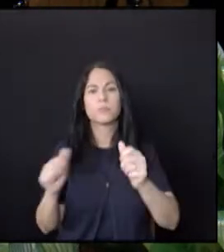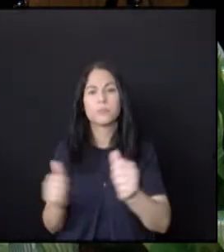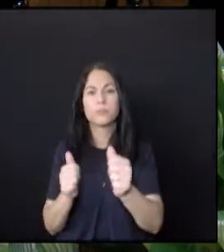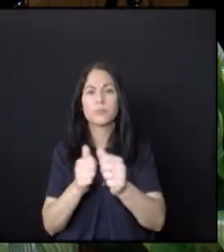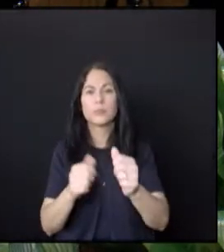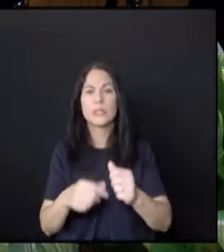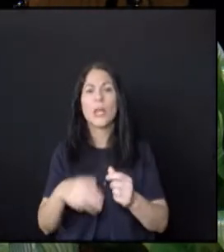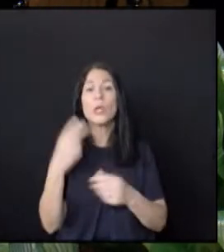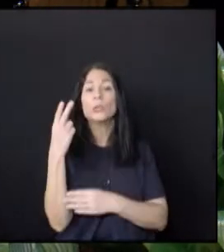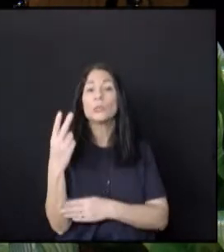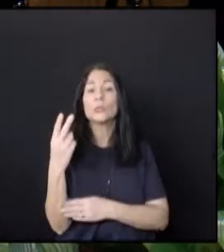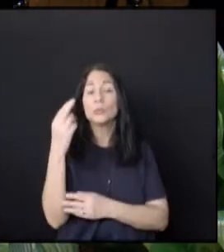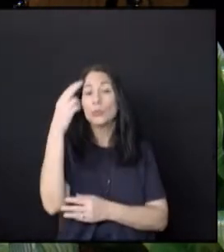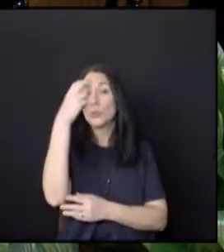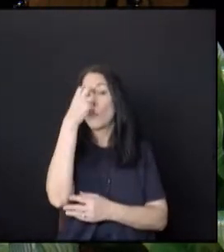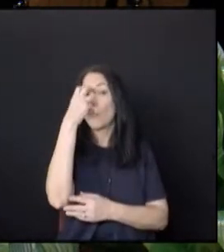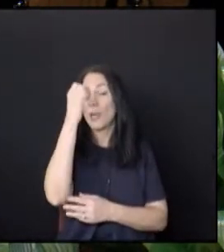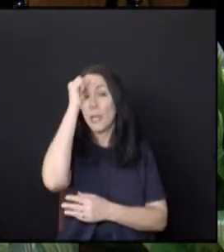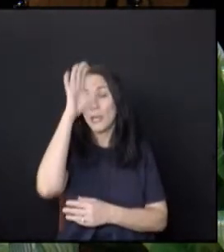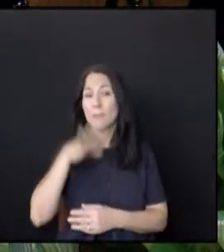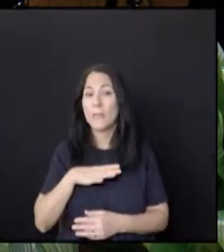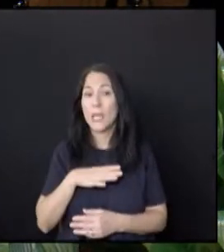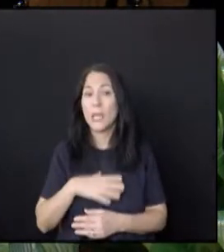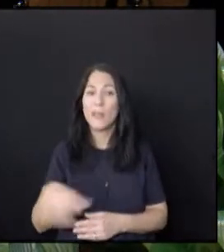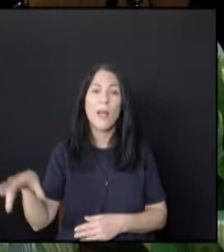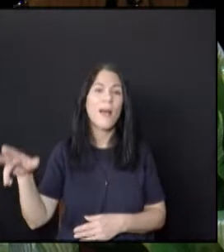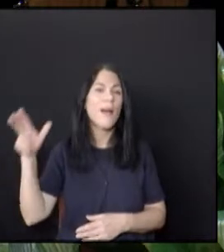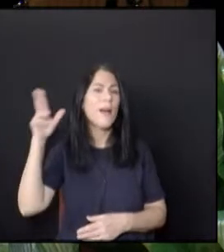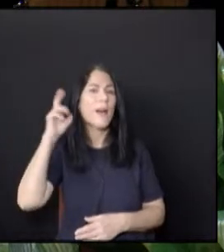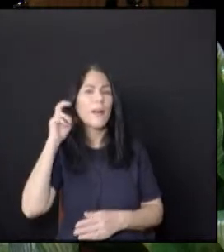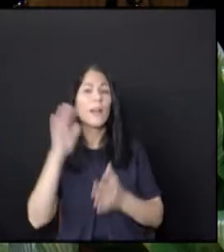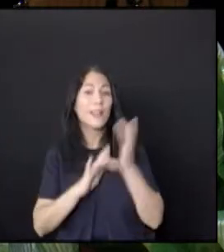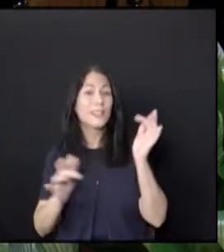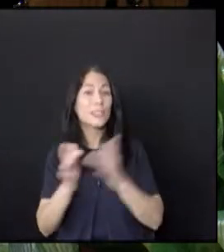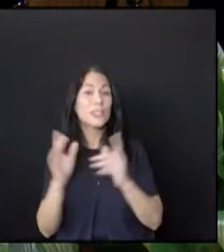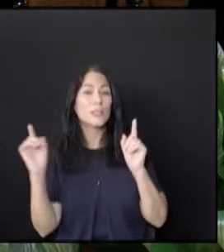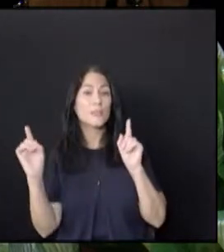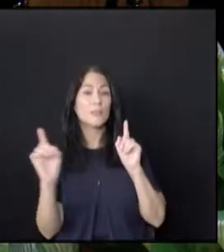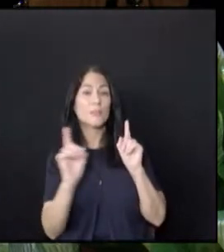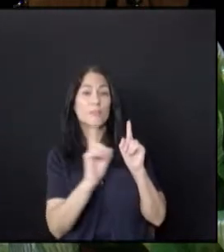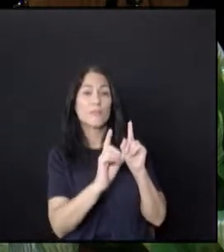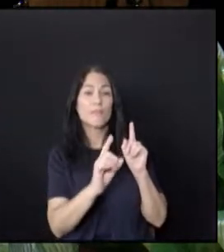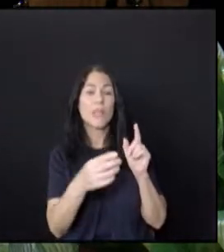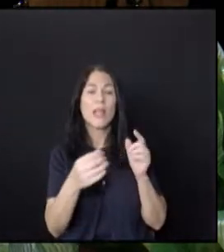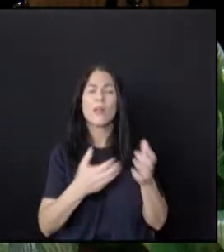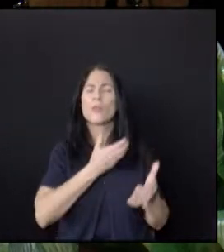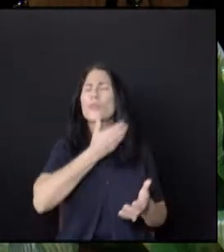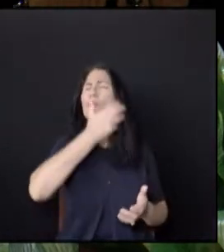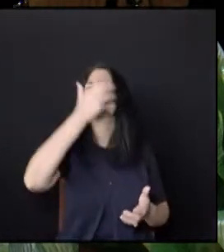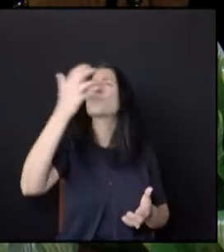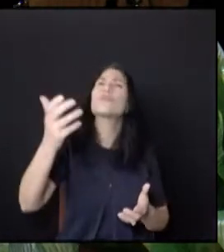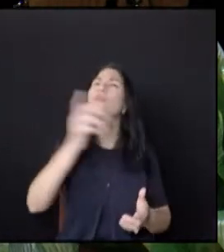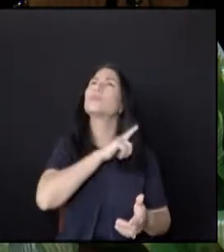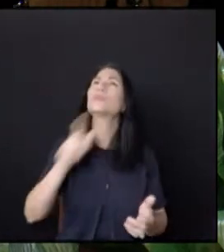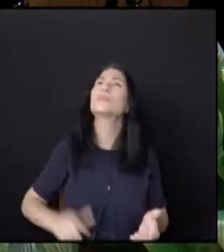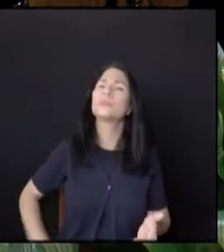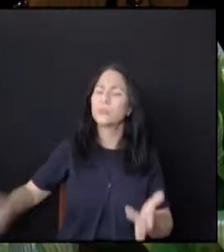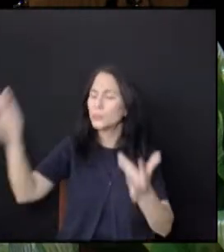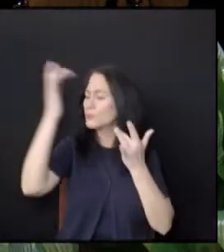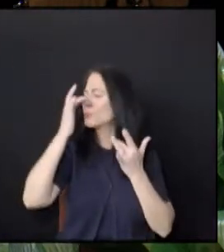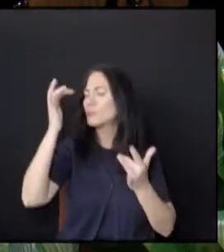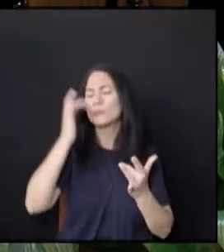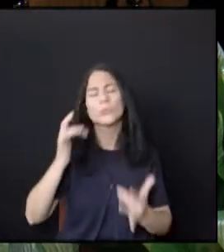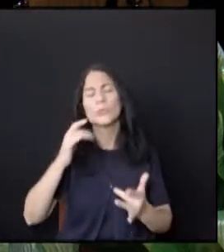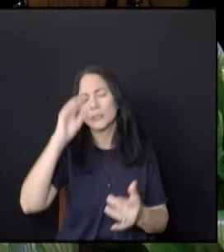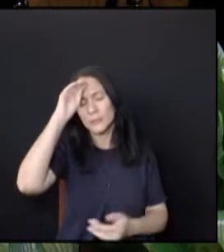blind men sitting by the roadside. And when they heard that Jesus was passing by, they cried out, "Lord, have mercy on us, Son